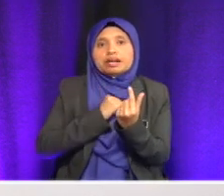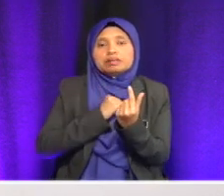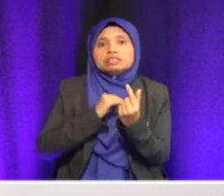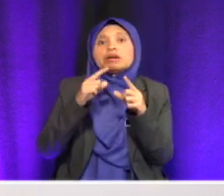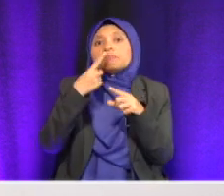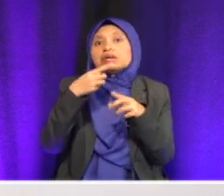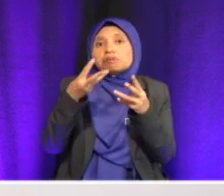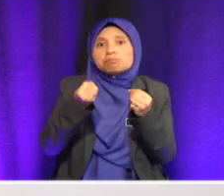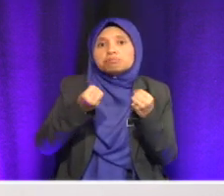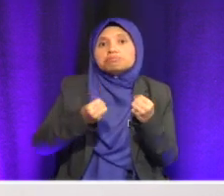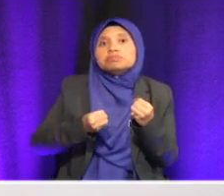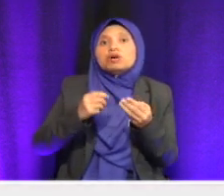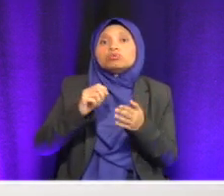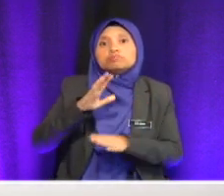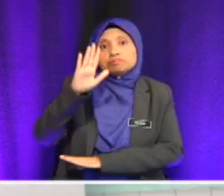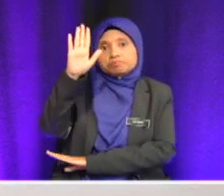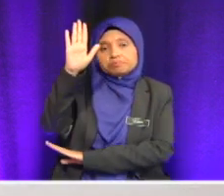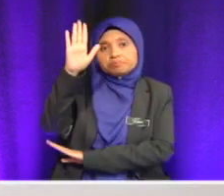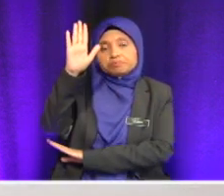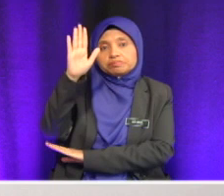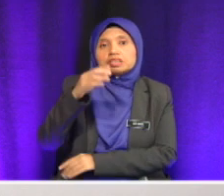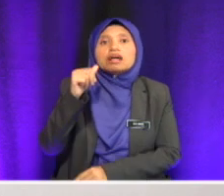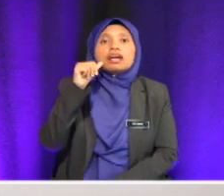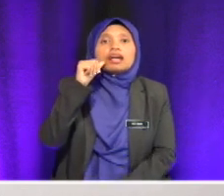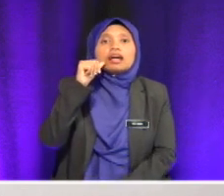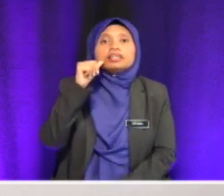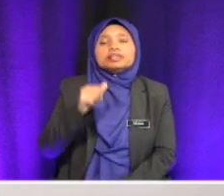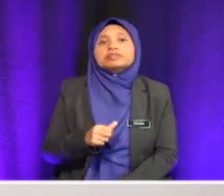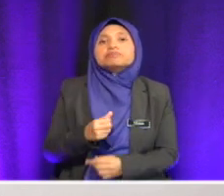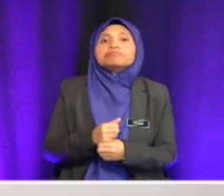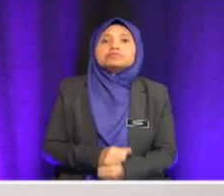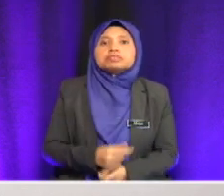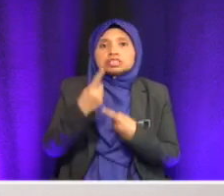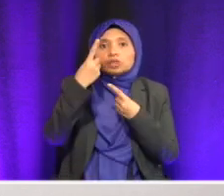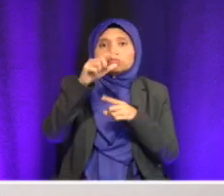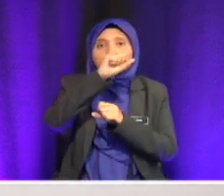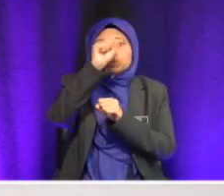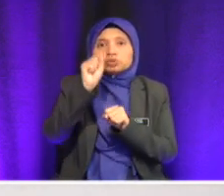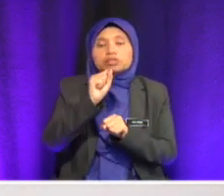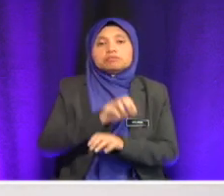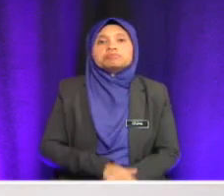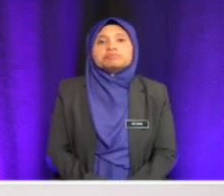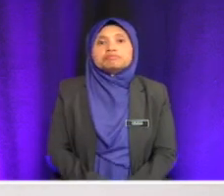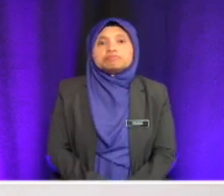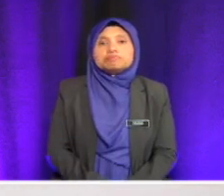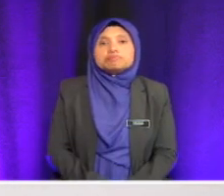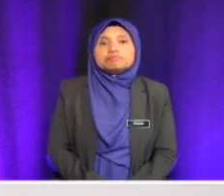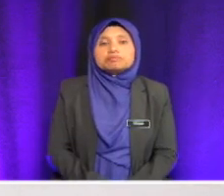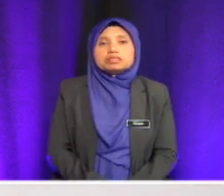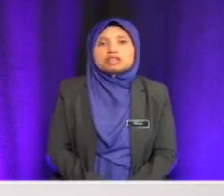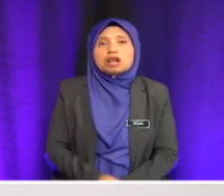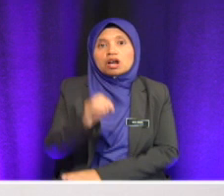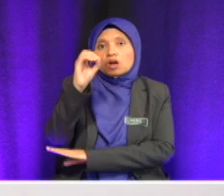answer this question? Yes, Anna. All right, Anna, let me show you the answer options first. Okay, so we have